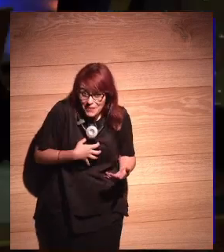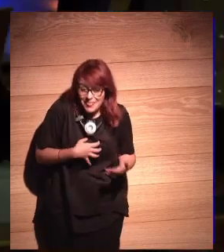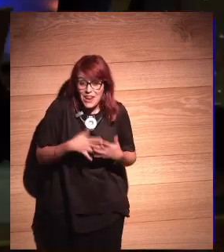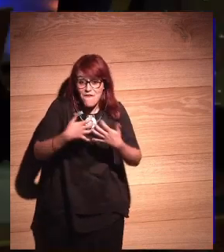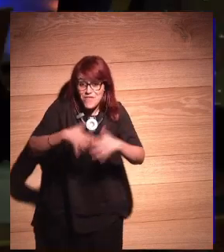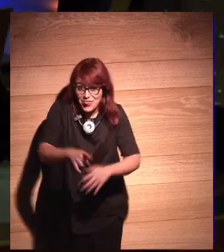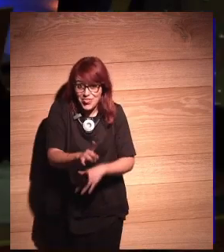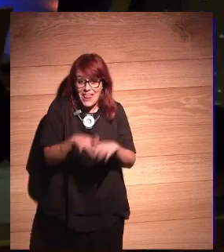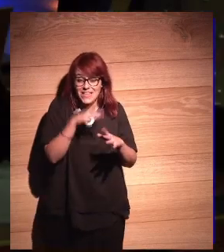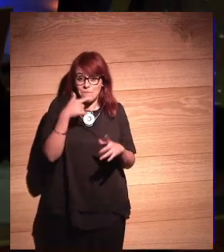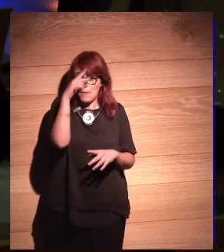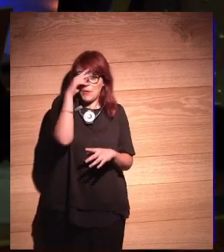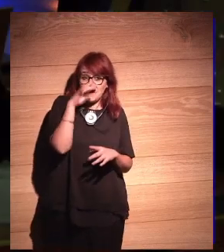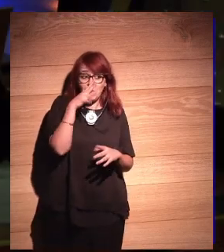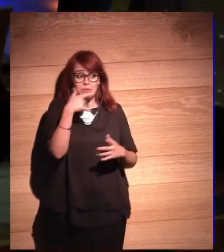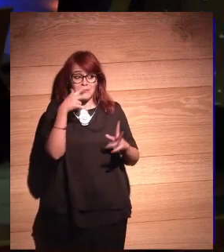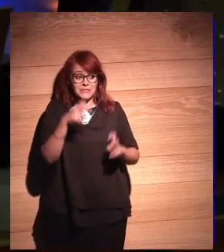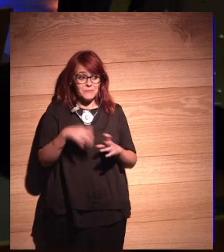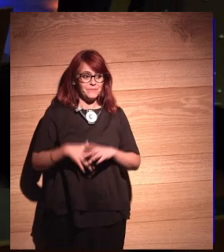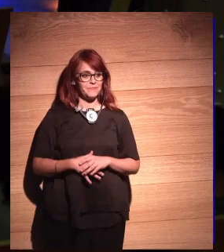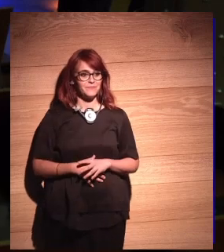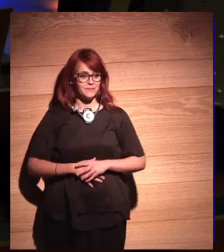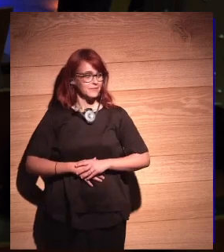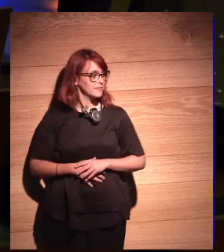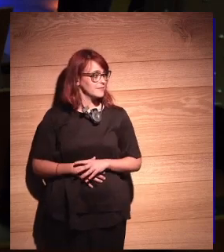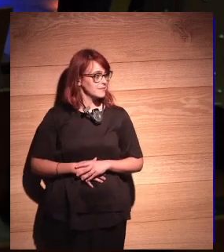I don't know. I don't understand why it's black again.